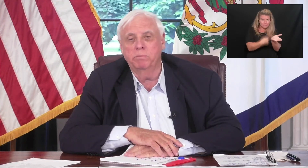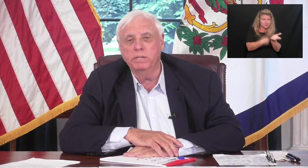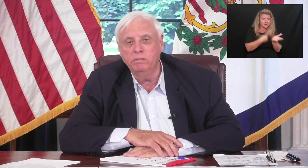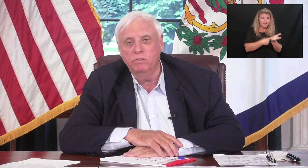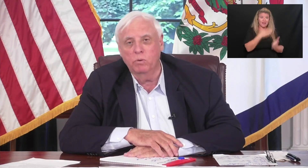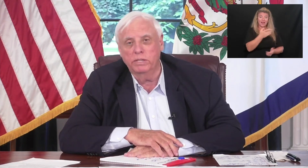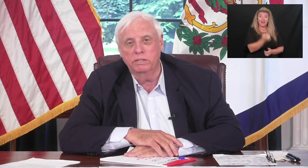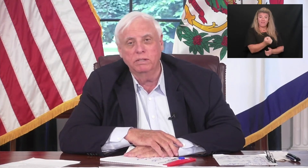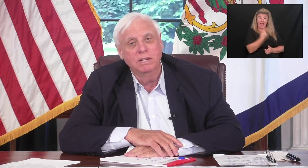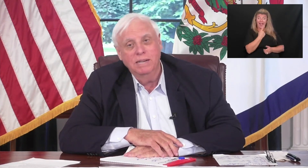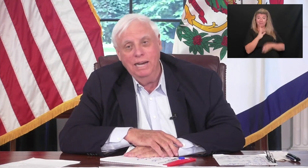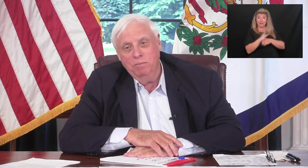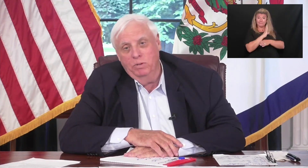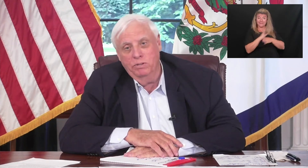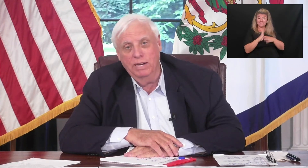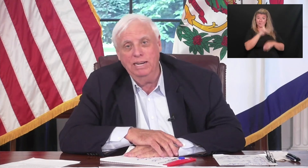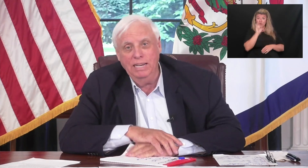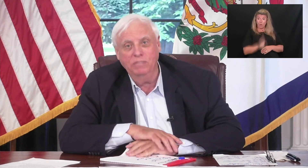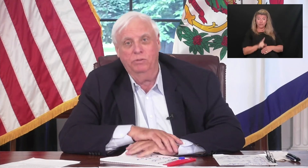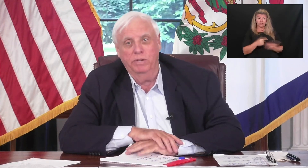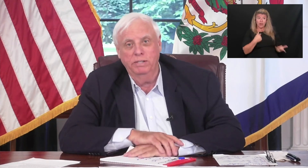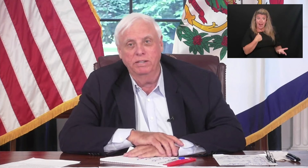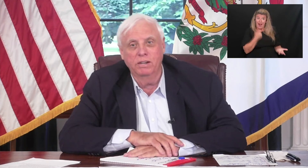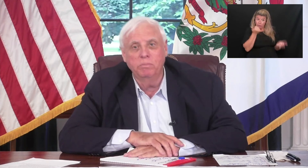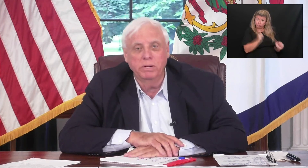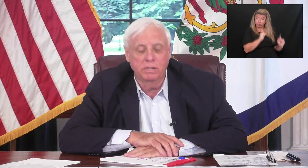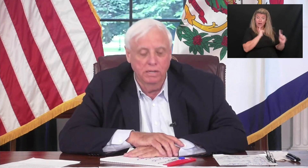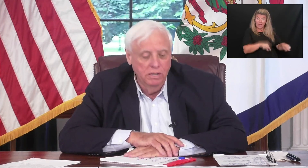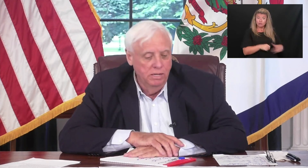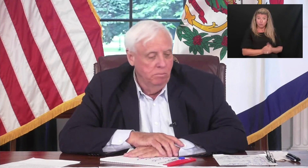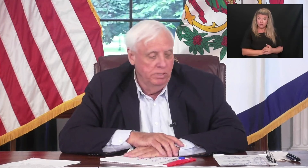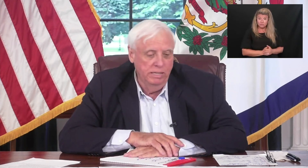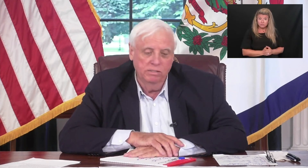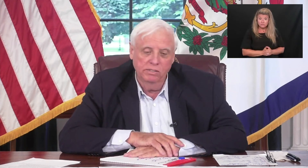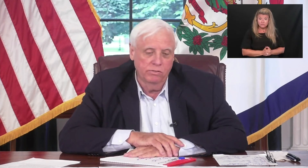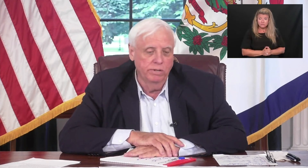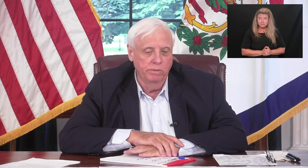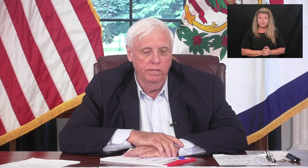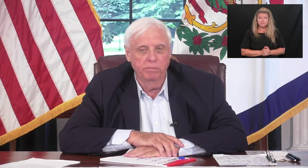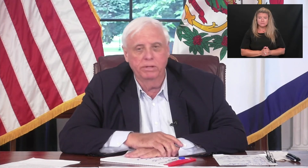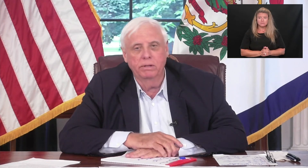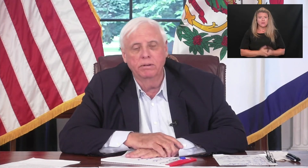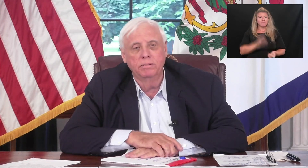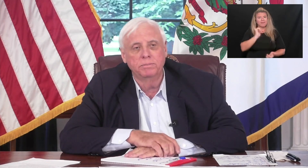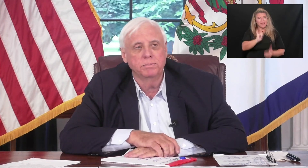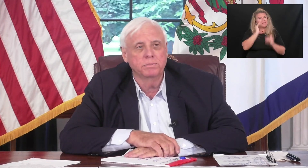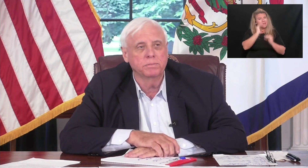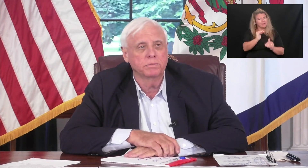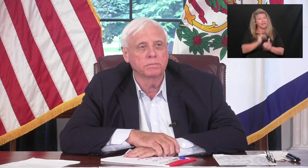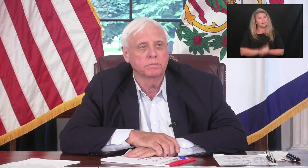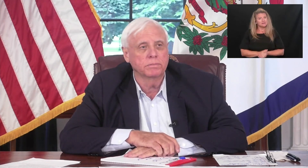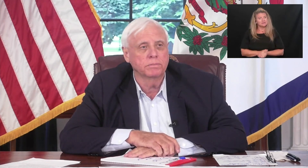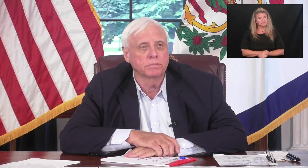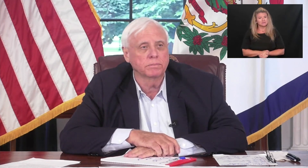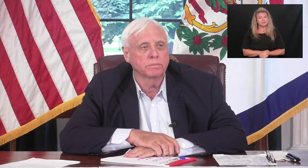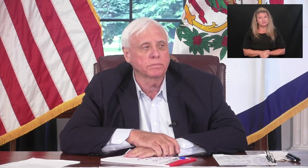me a business question, I'm going to try to answer it, but that's extremely limited.